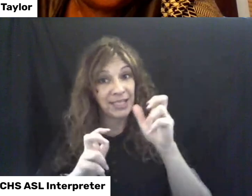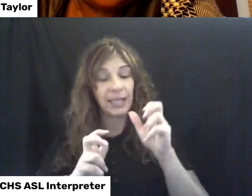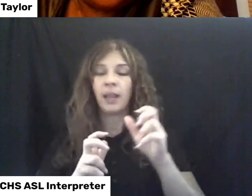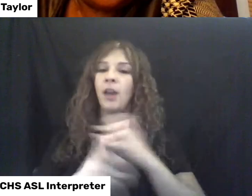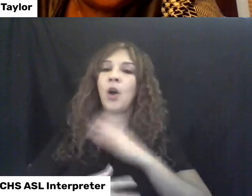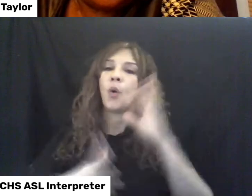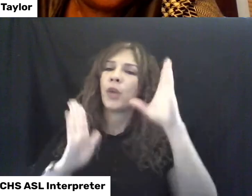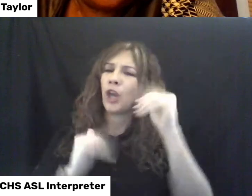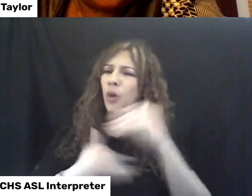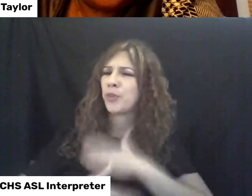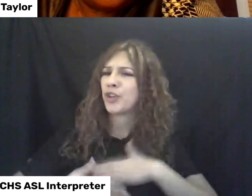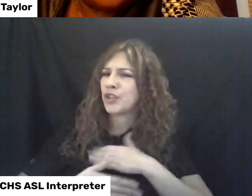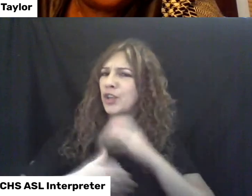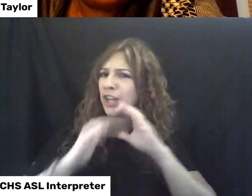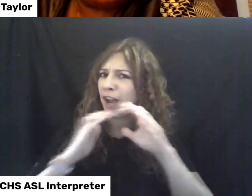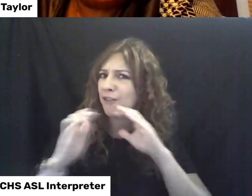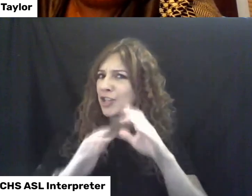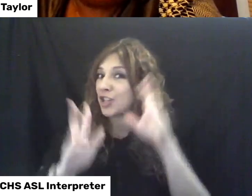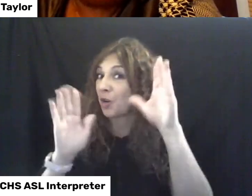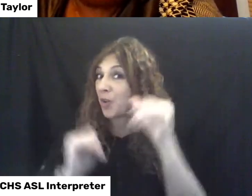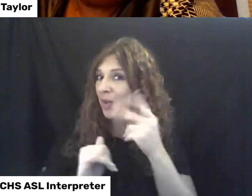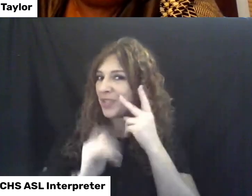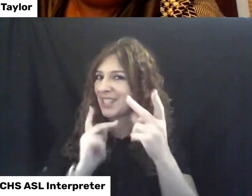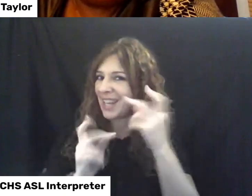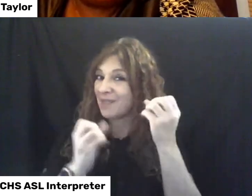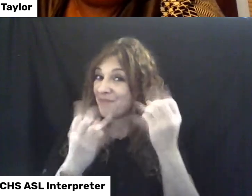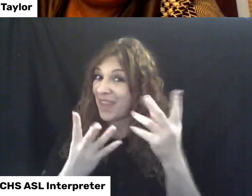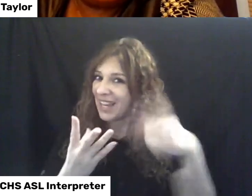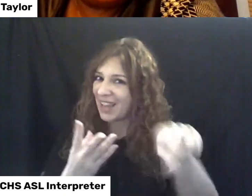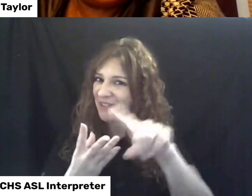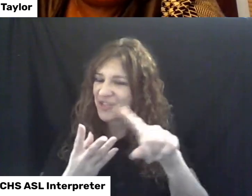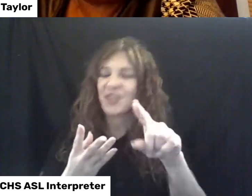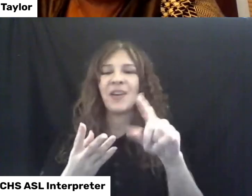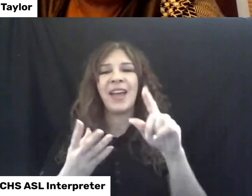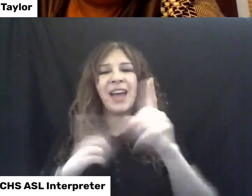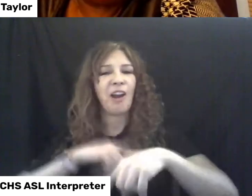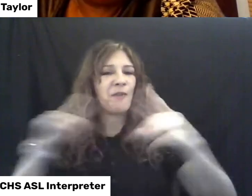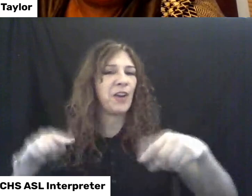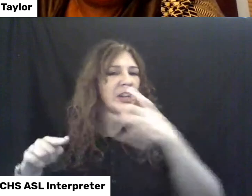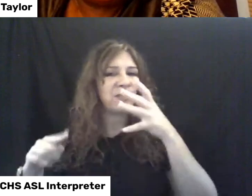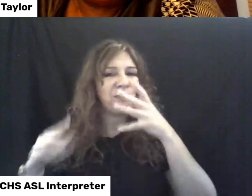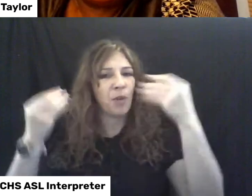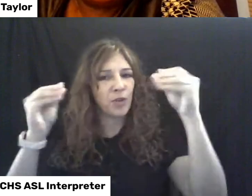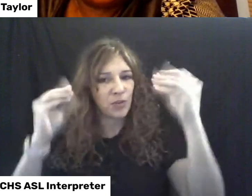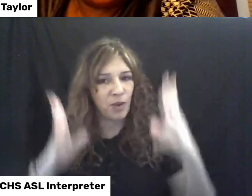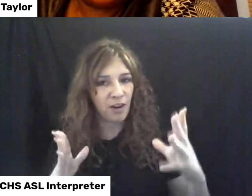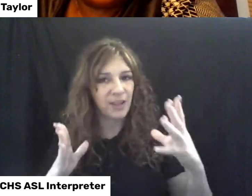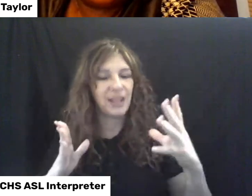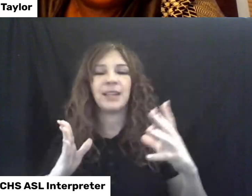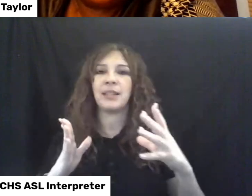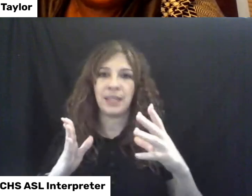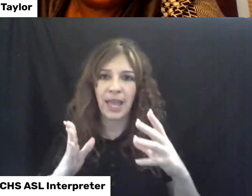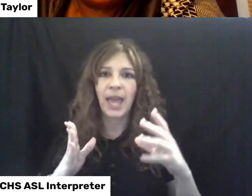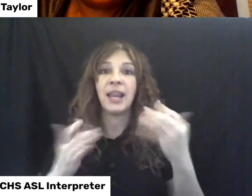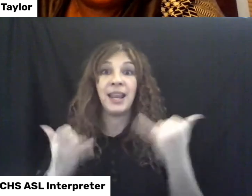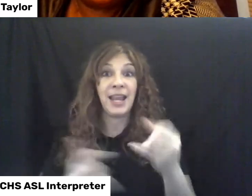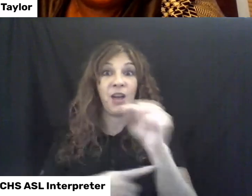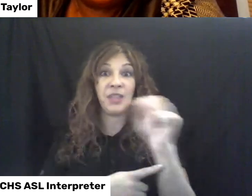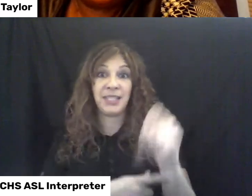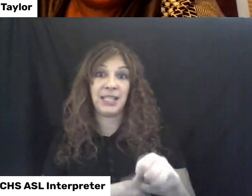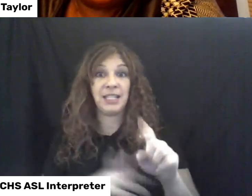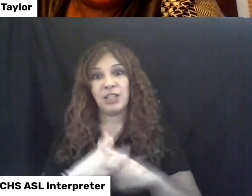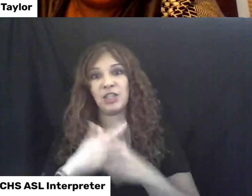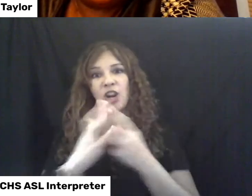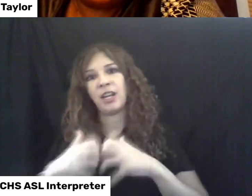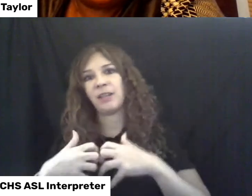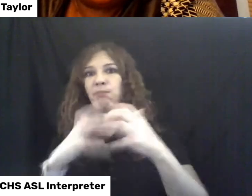conversation. We hope to see many of you at all of our various farmers markets as seasons gear back up here in the spring.